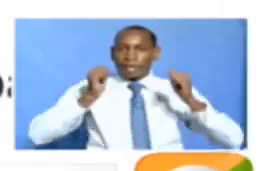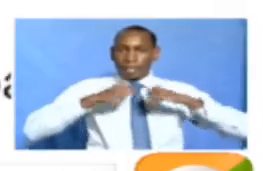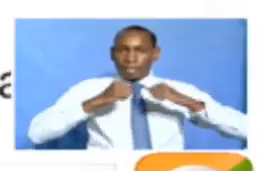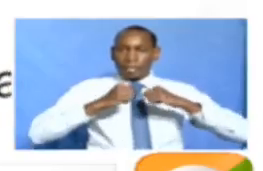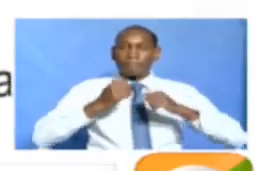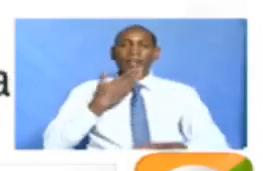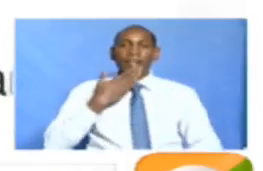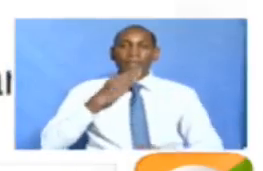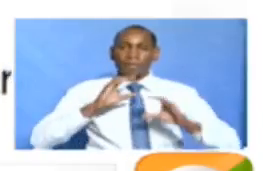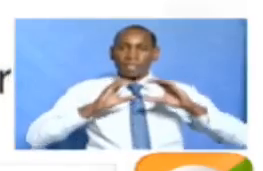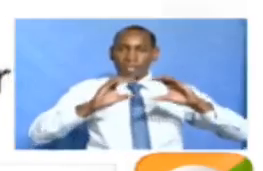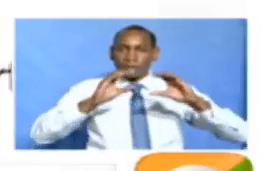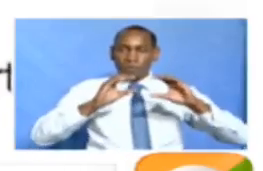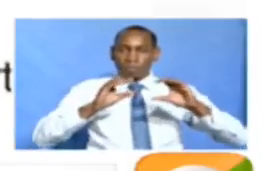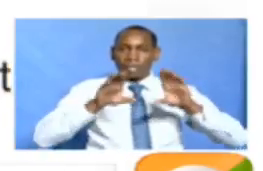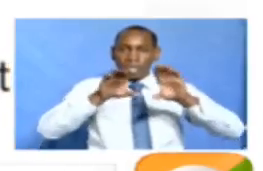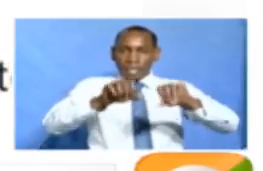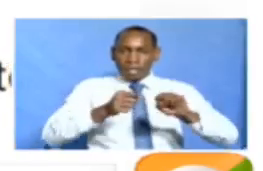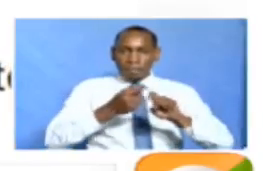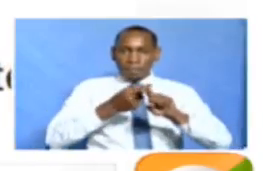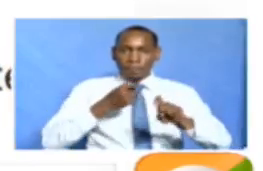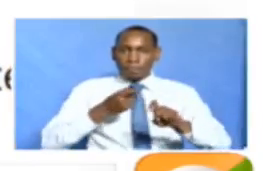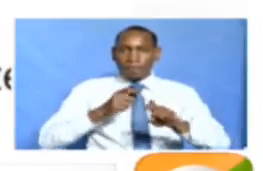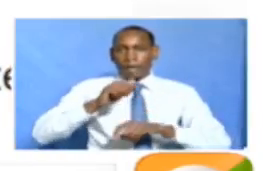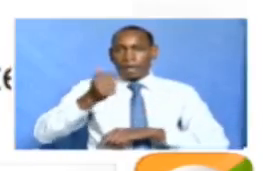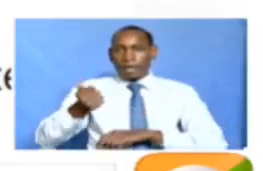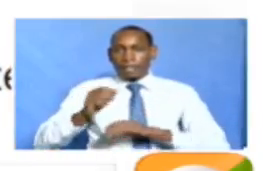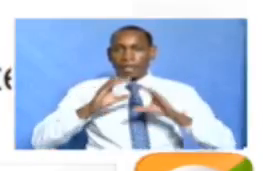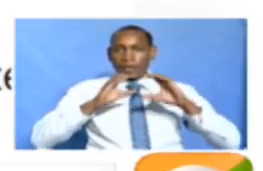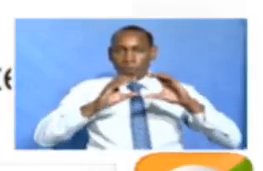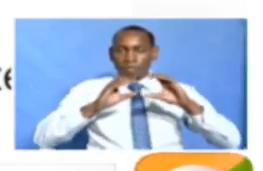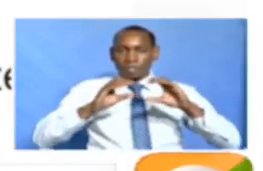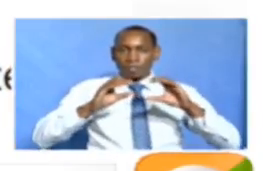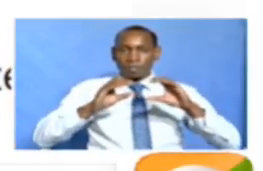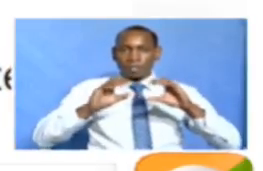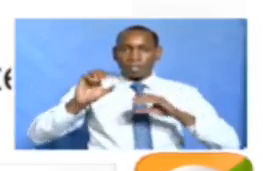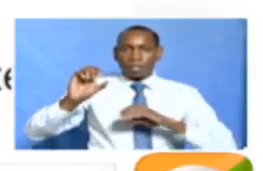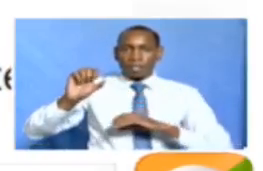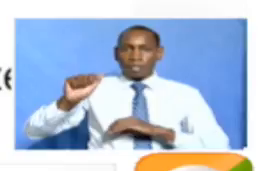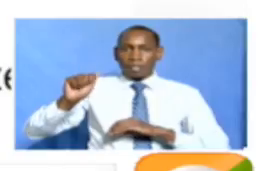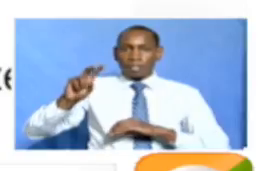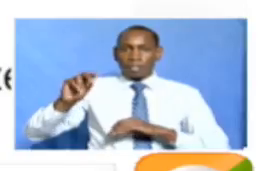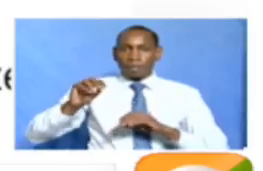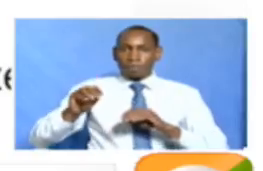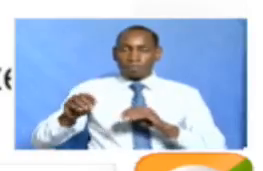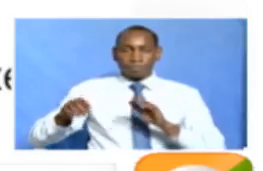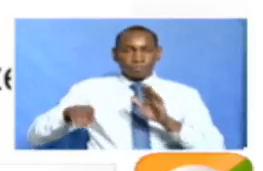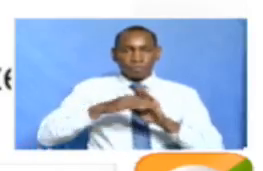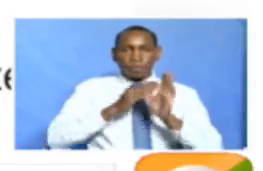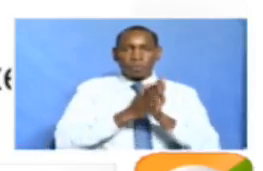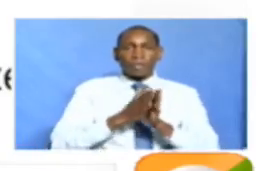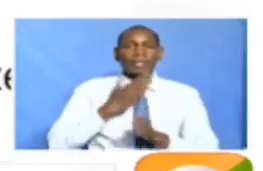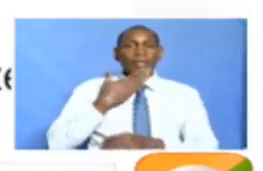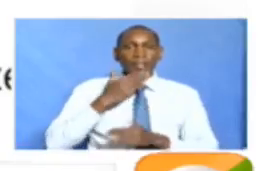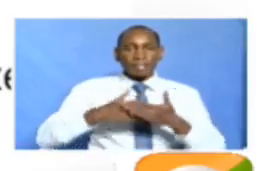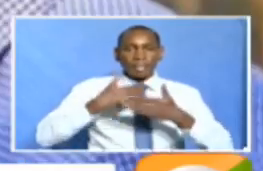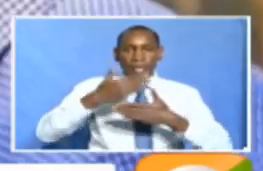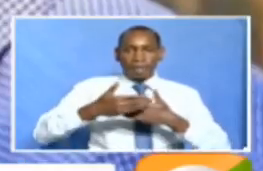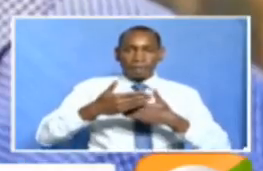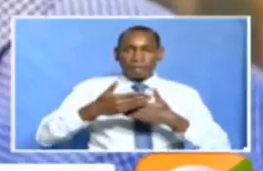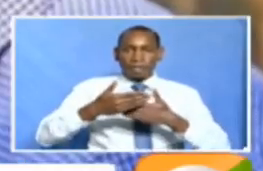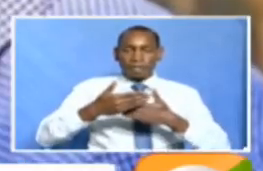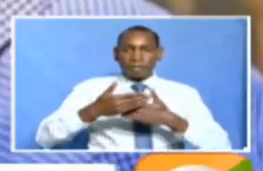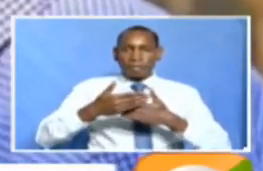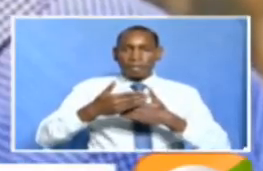coach. Andre Mbungo is taking over from Marko Vasiljevic, who has already parted ways with the Leopards after being summoned